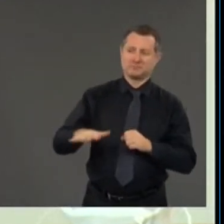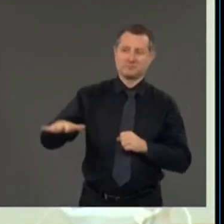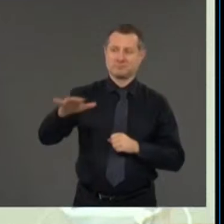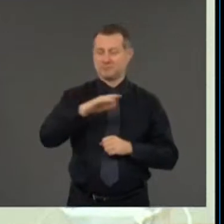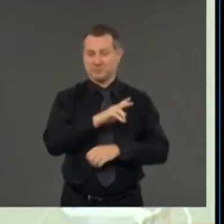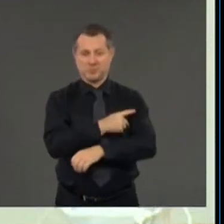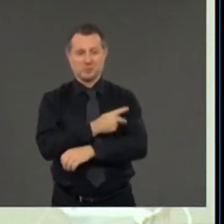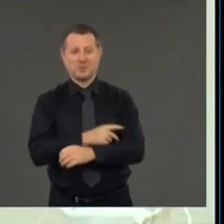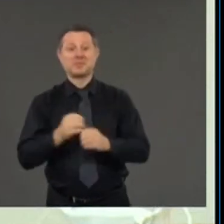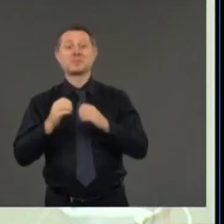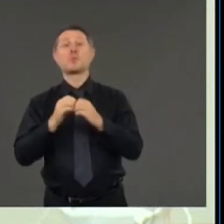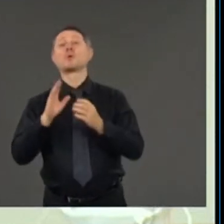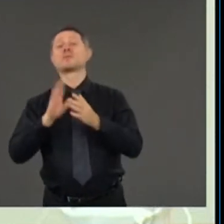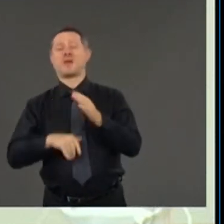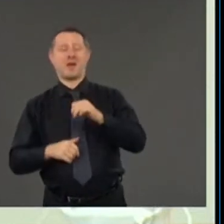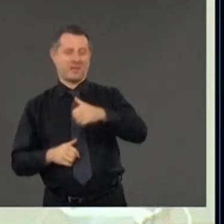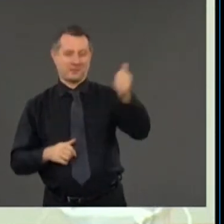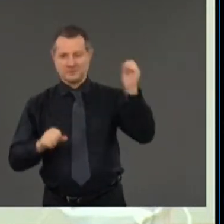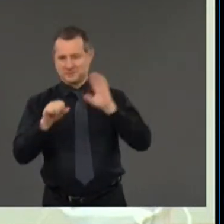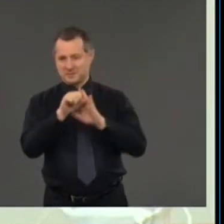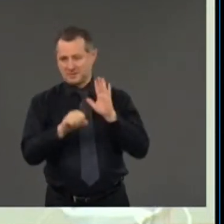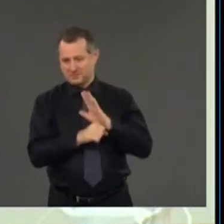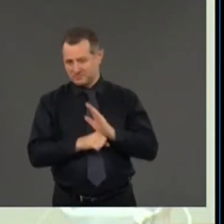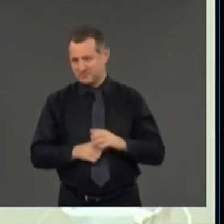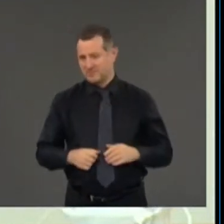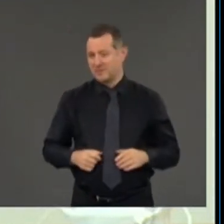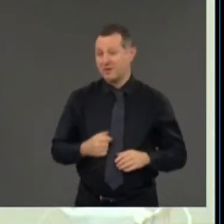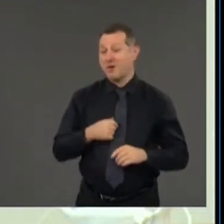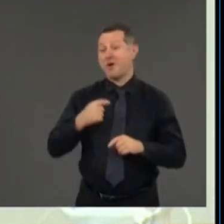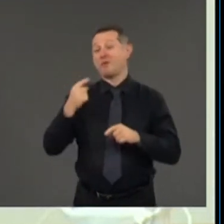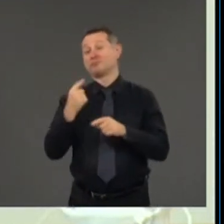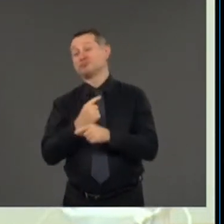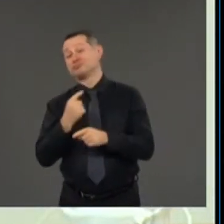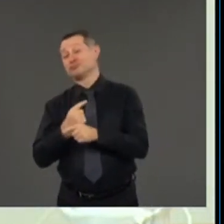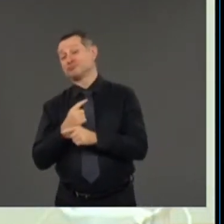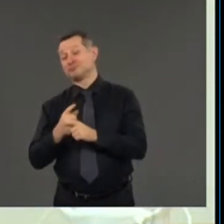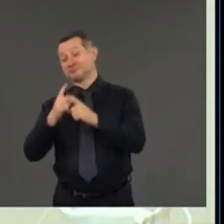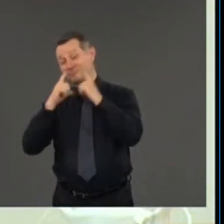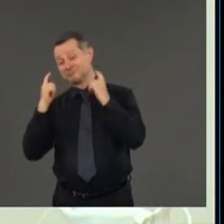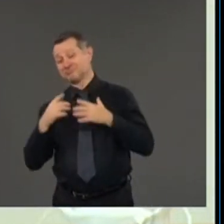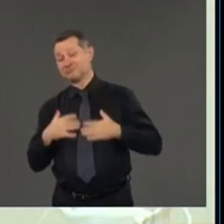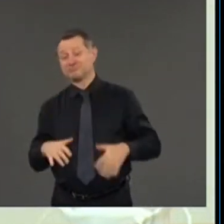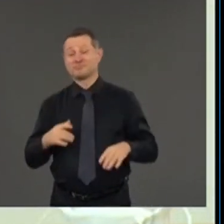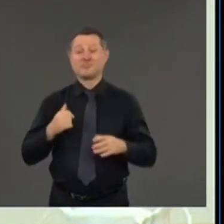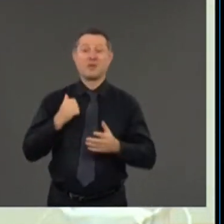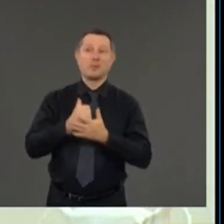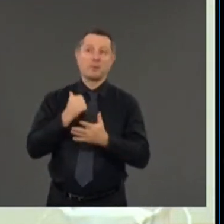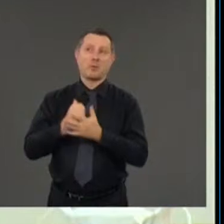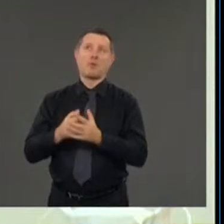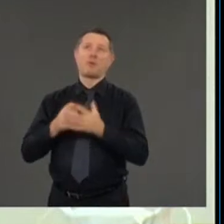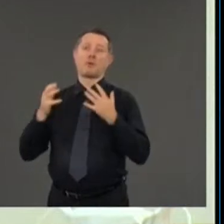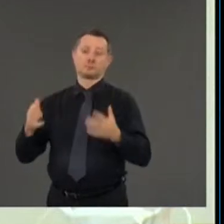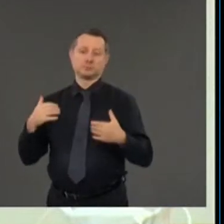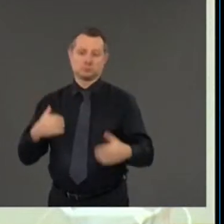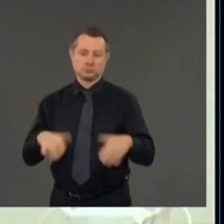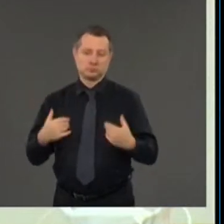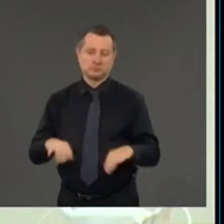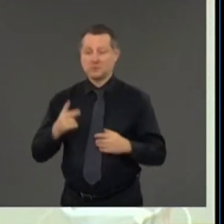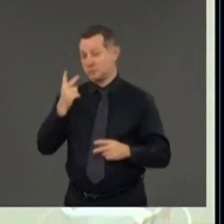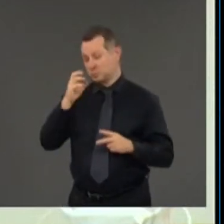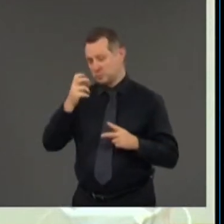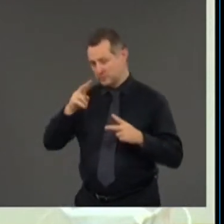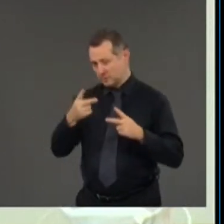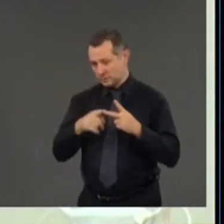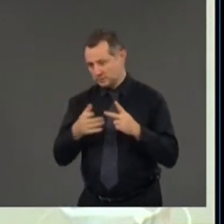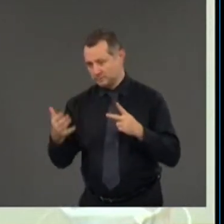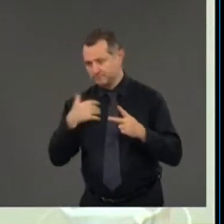It became very, very clear that the effective use of PPE dramatically helps. Now, the second part of the issue I think